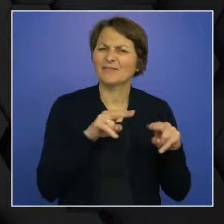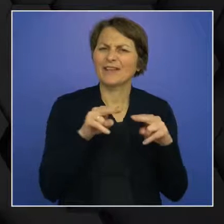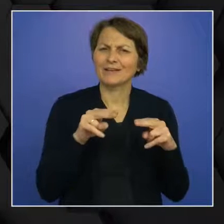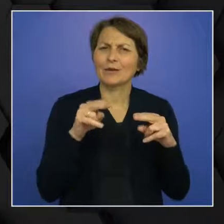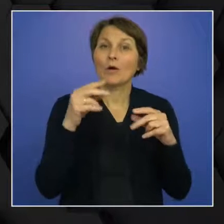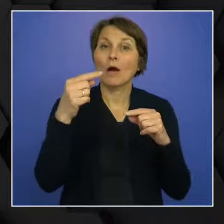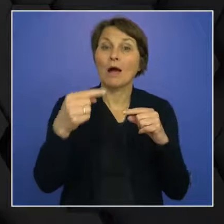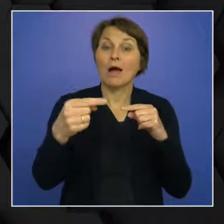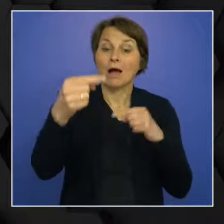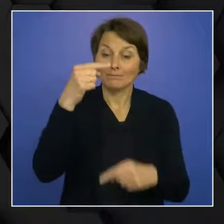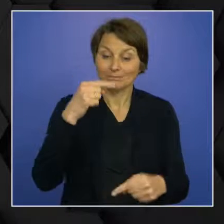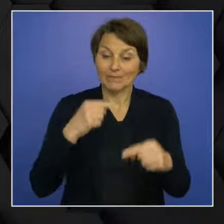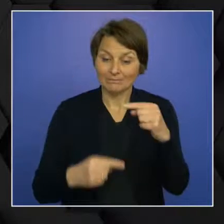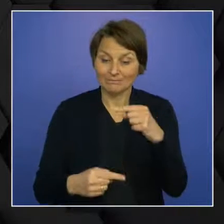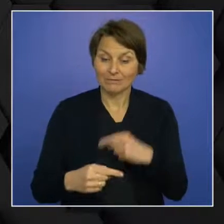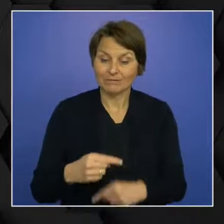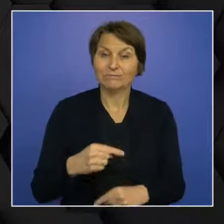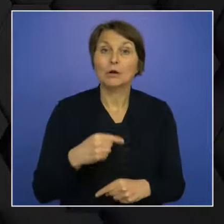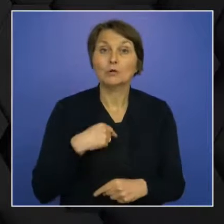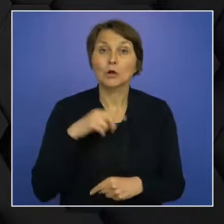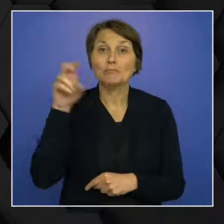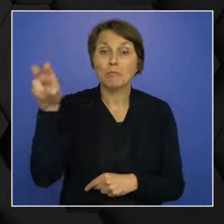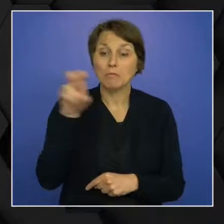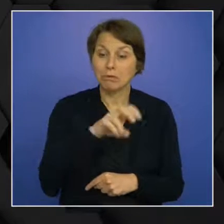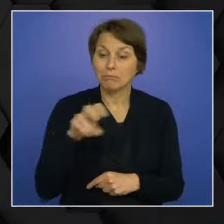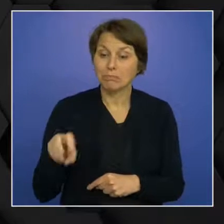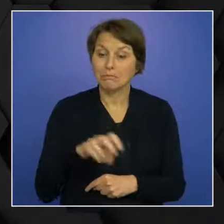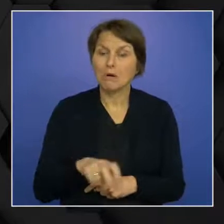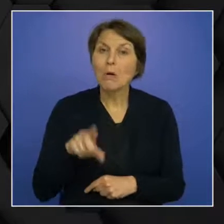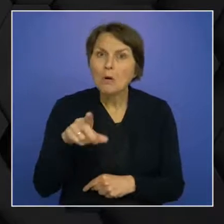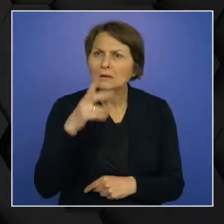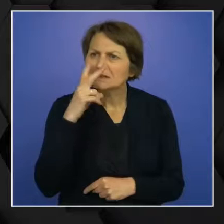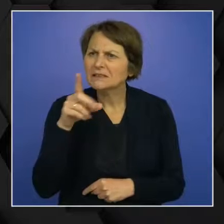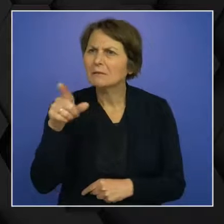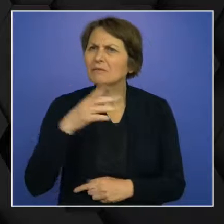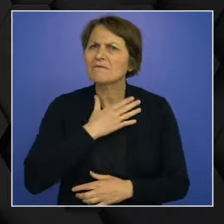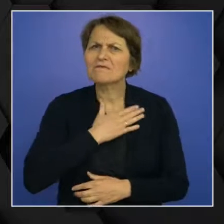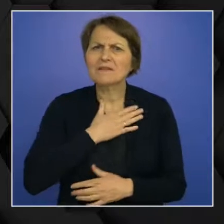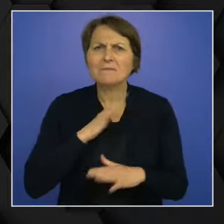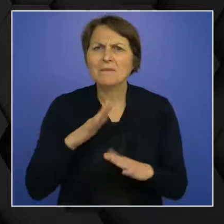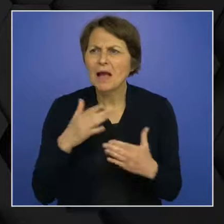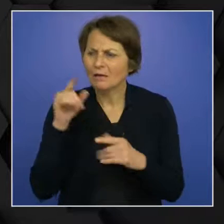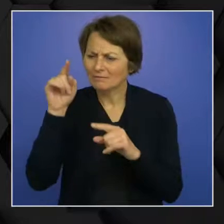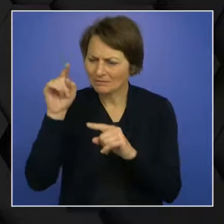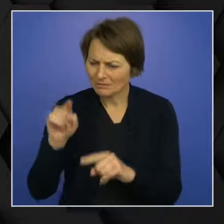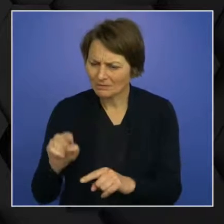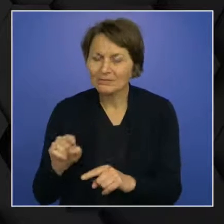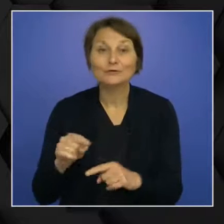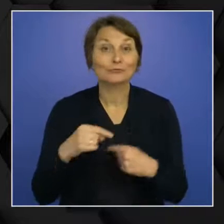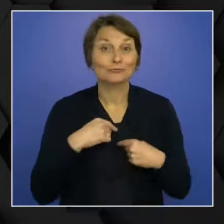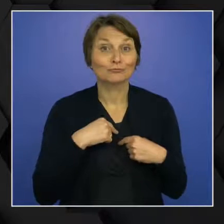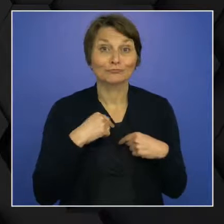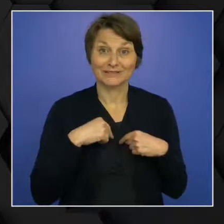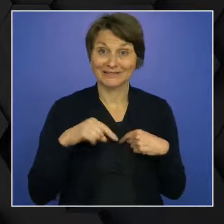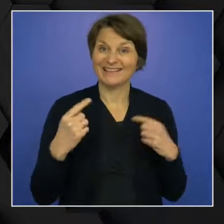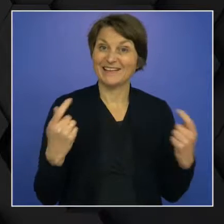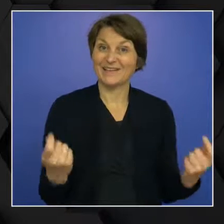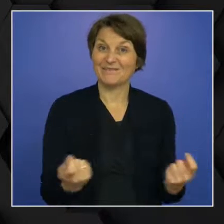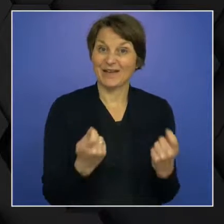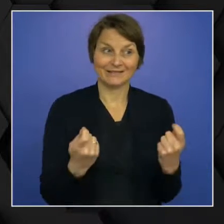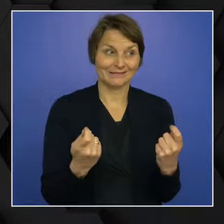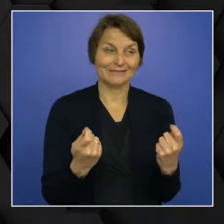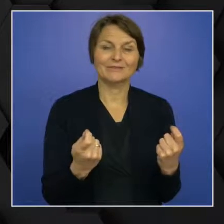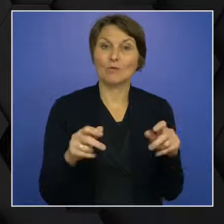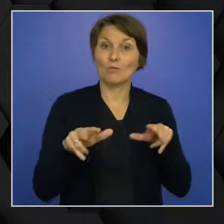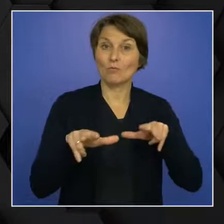sentiment, that is cool. It's good for us event organizers to just reflect back and think about, like, how can we make this